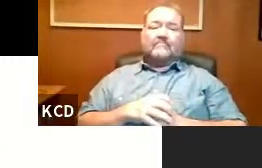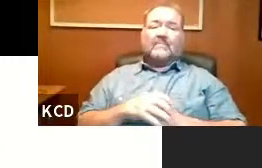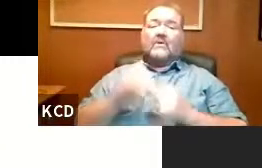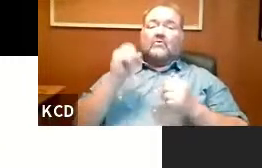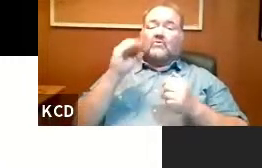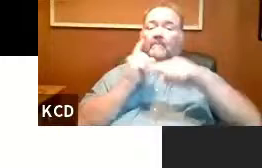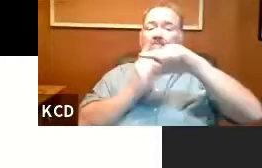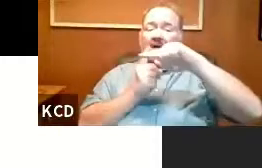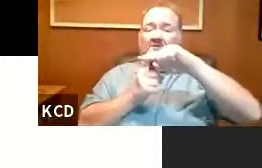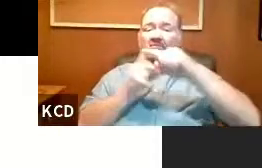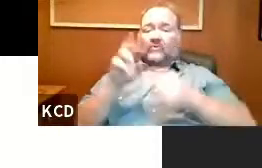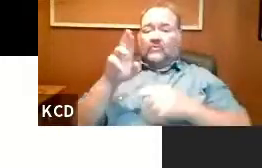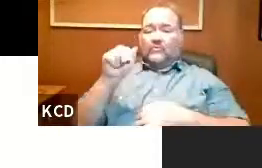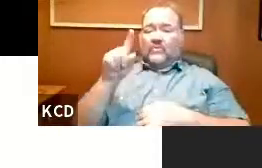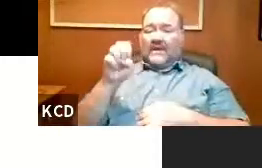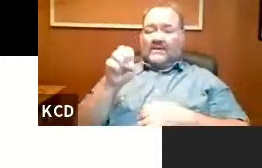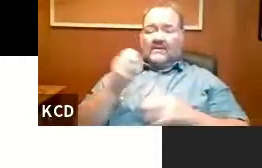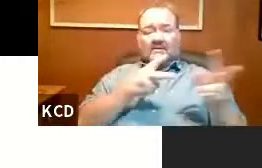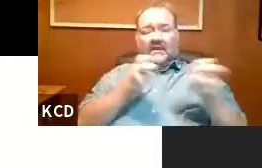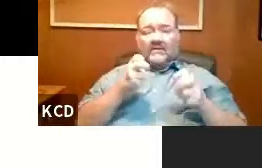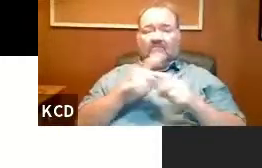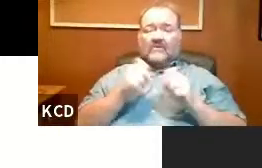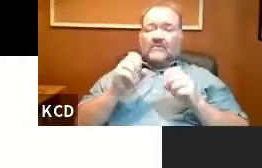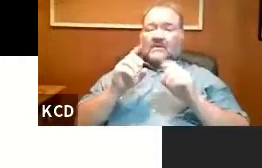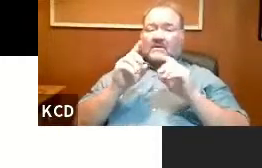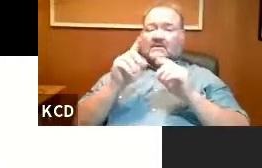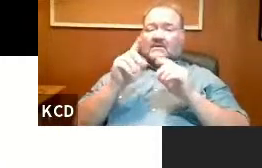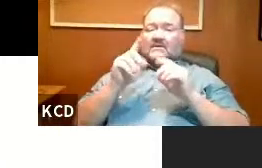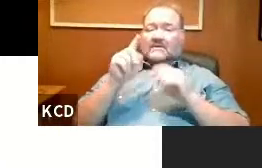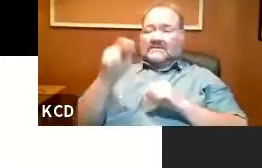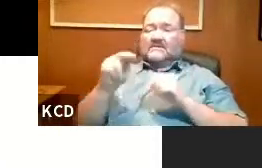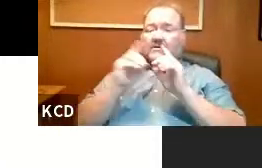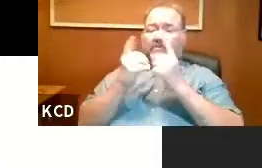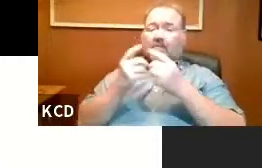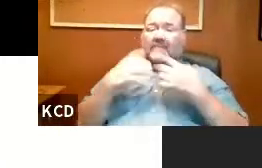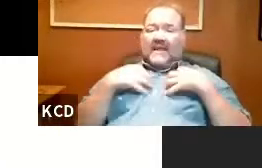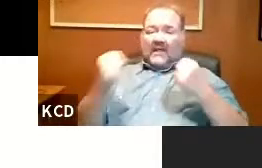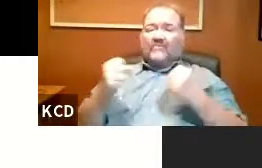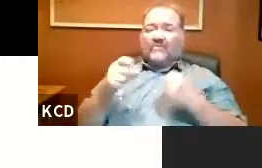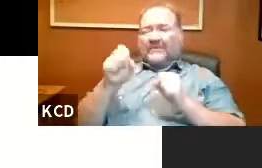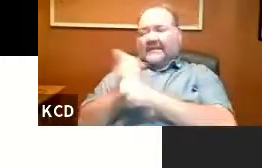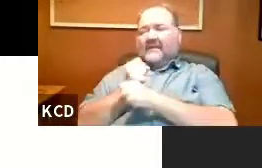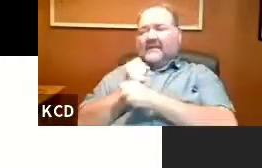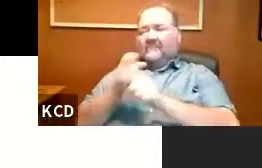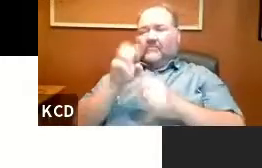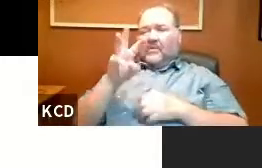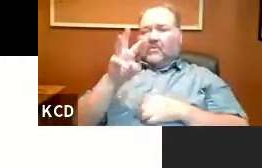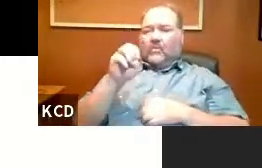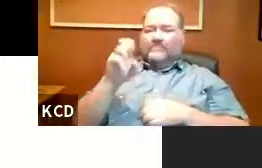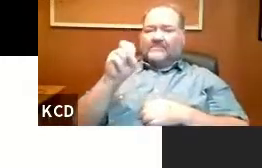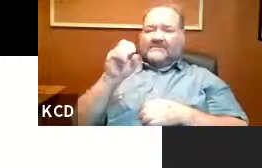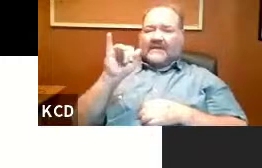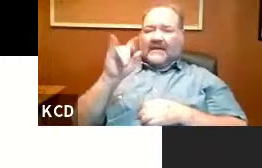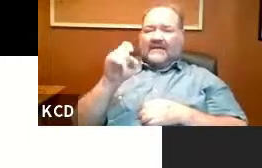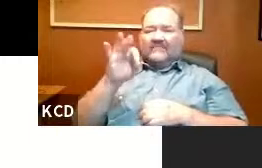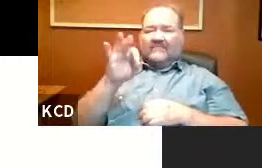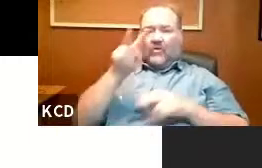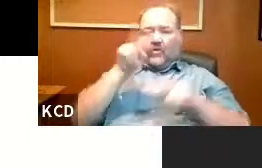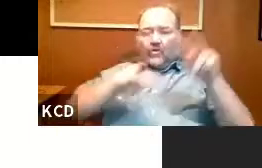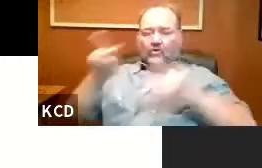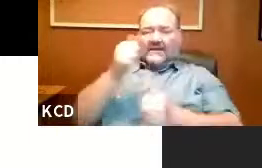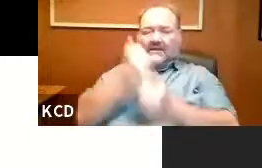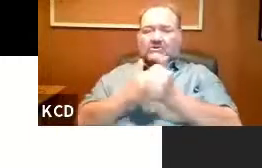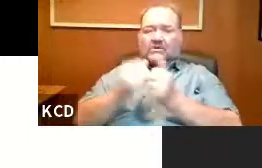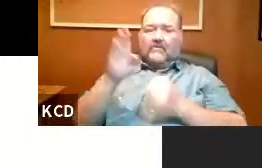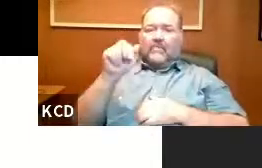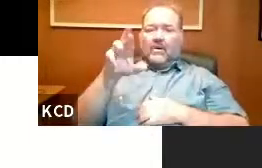So positivity rate, again, taken from Tennessee Department of Health. You can get these from the website if you just scroll over each of those individual